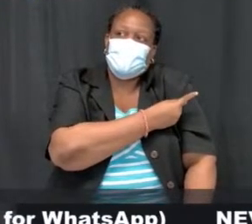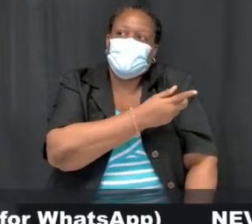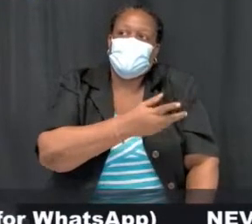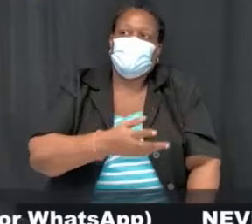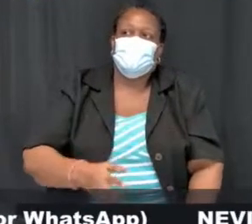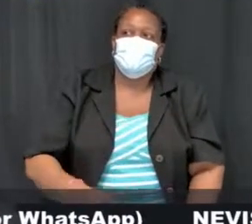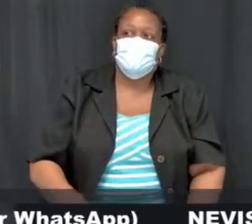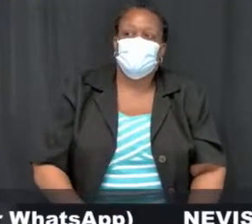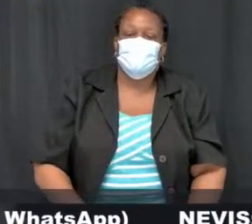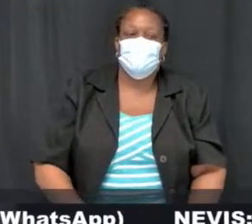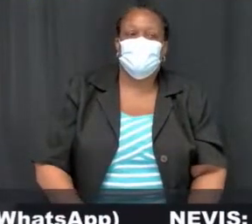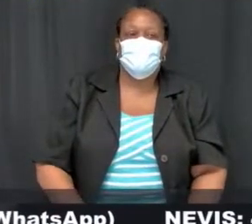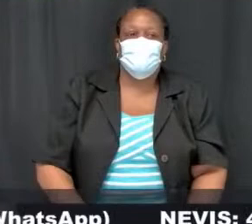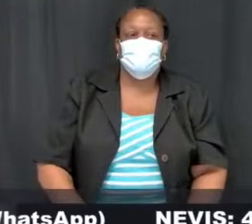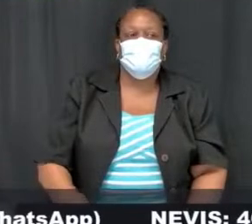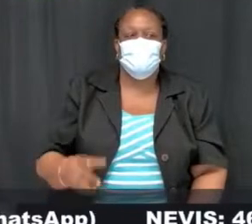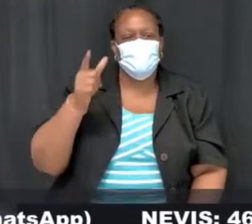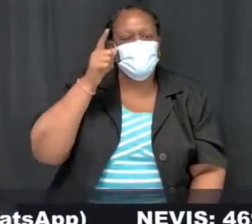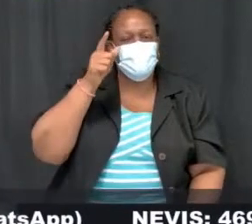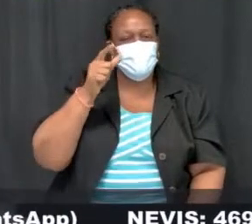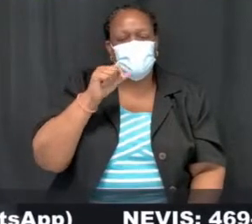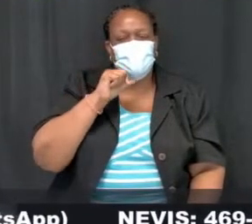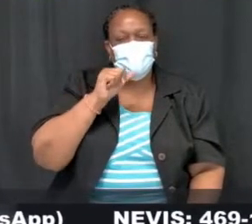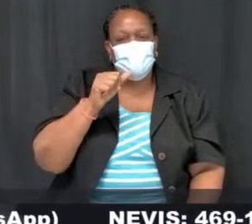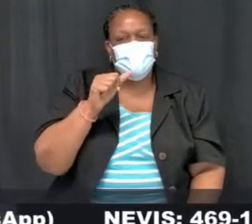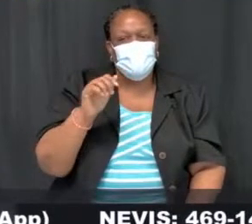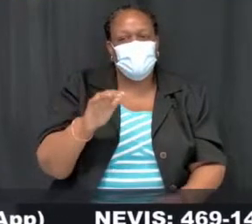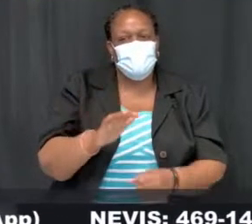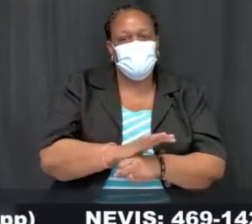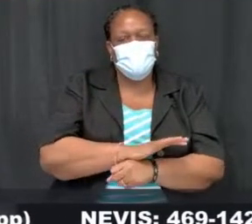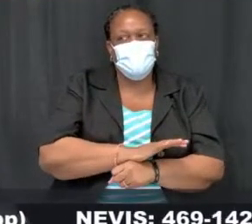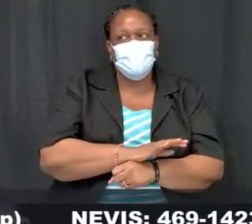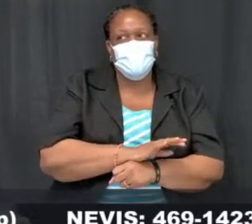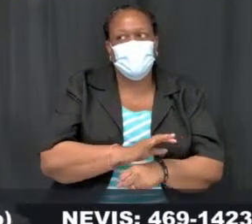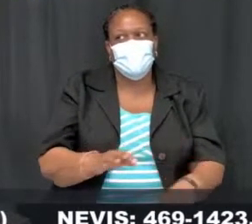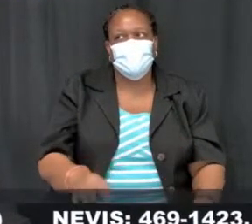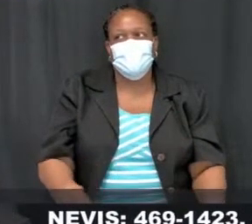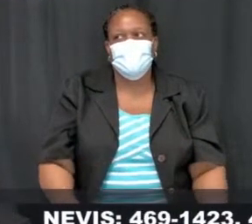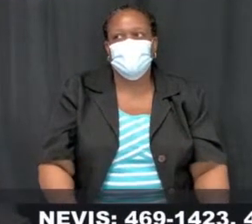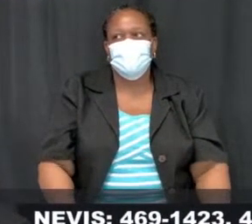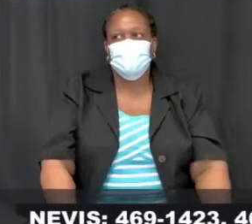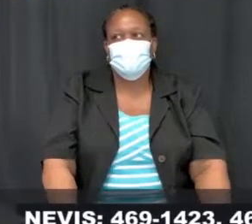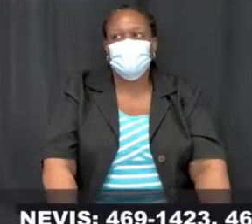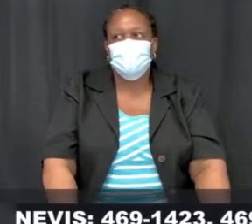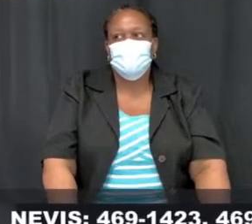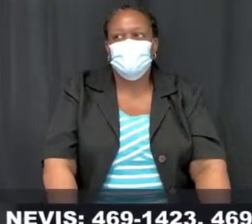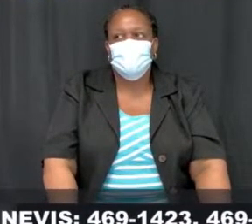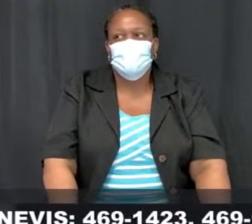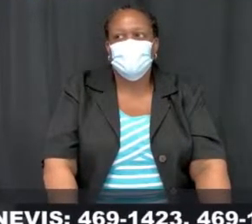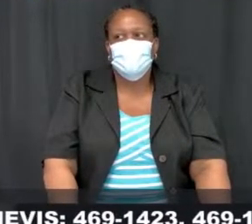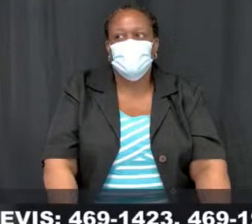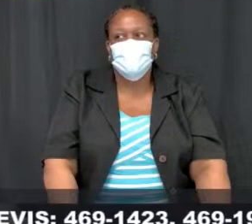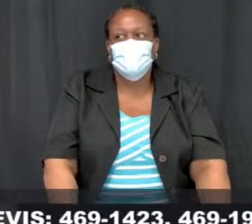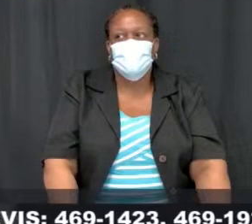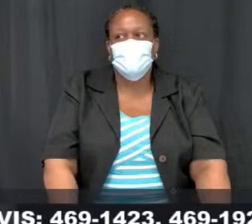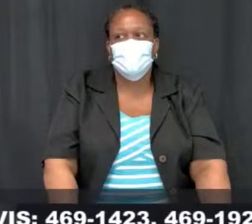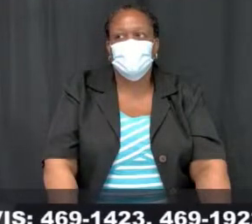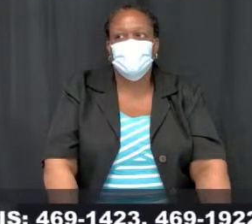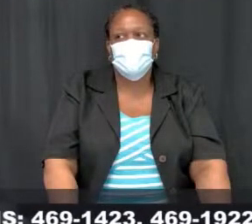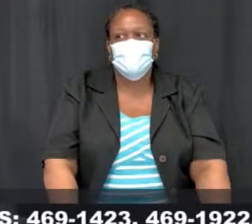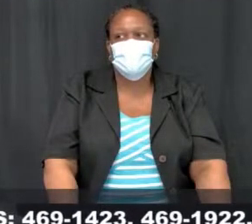of adults unvaccinated, and every day the numbers showing up for